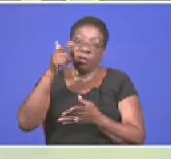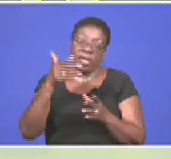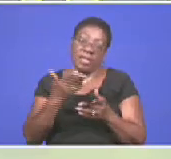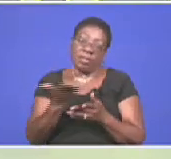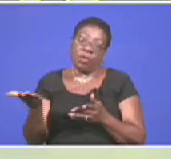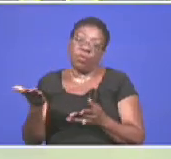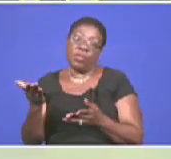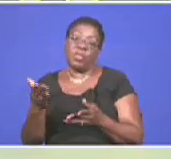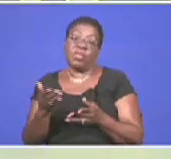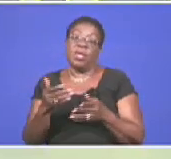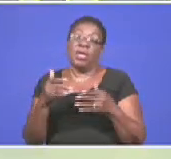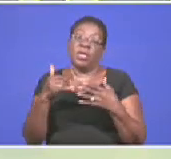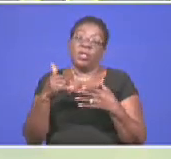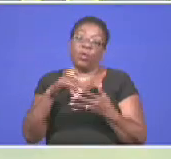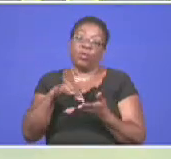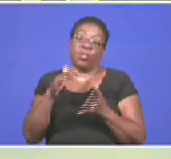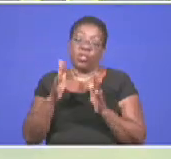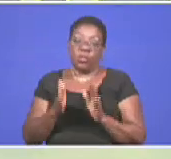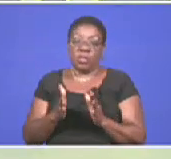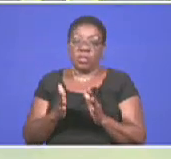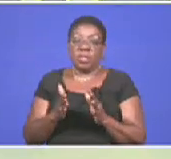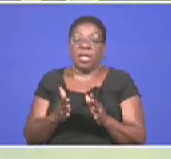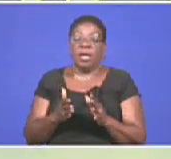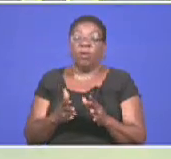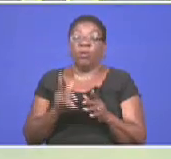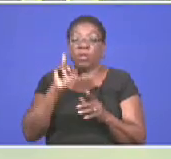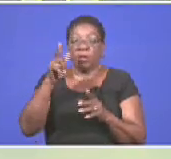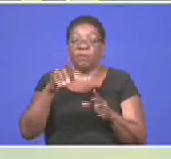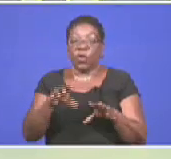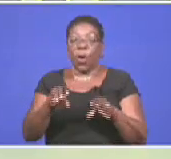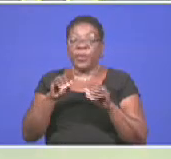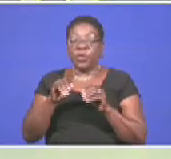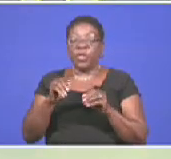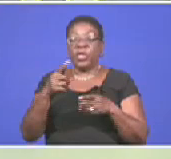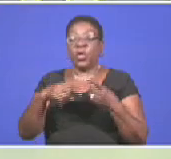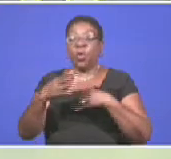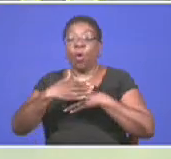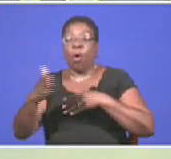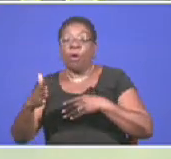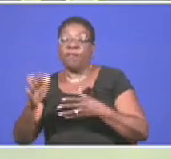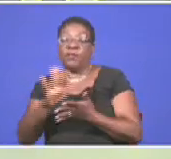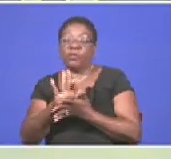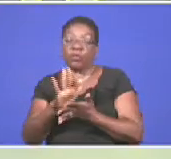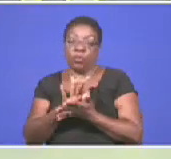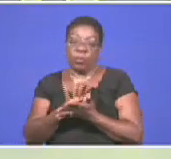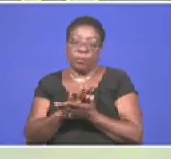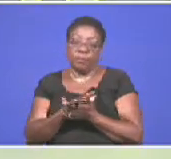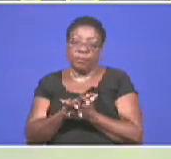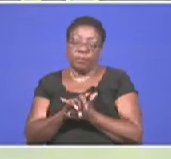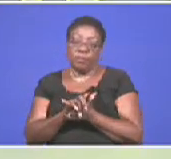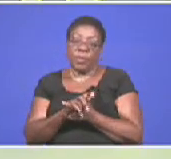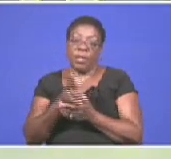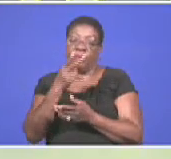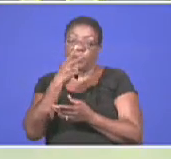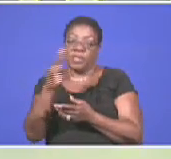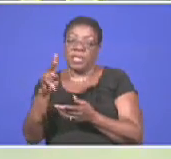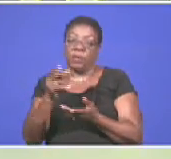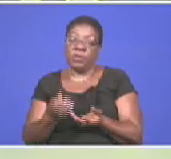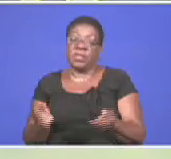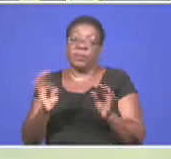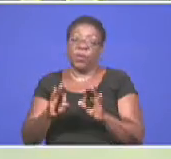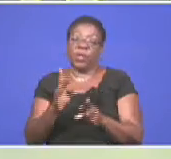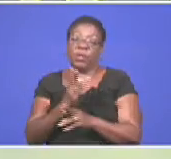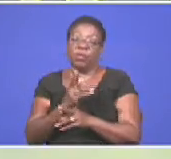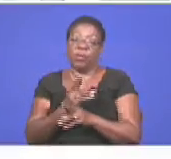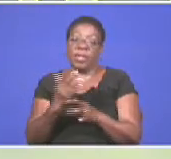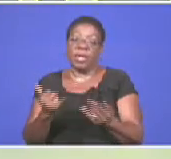education chances to go off to school. Now putting that athleticism on the floor to be seen is what's important right now, so they